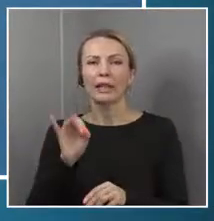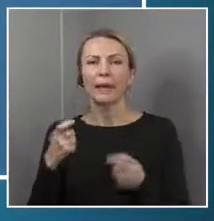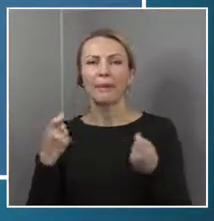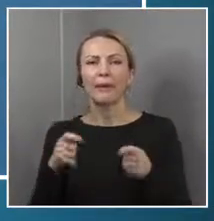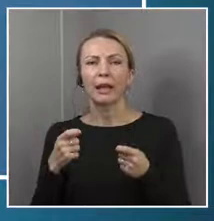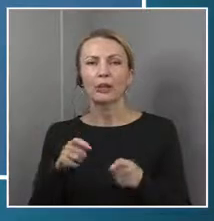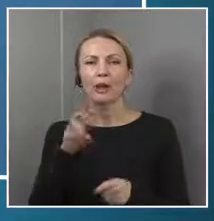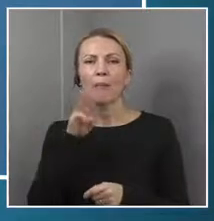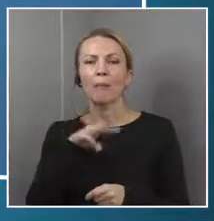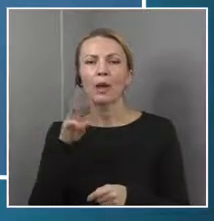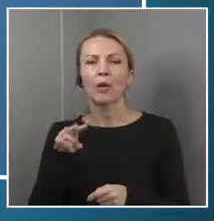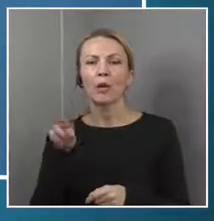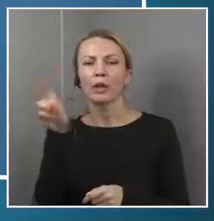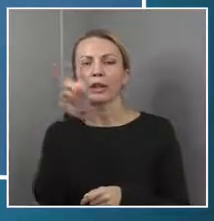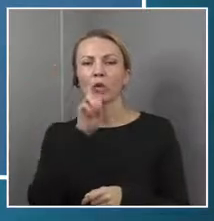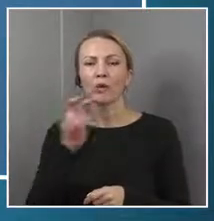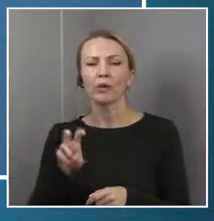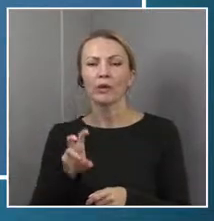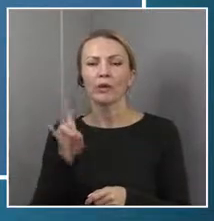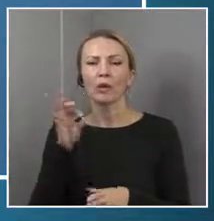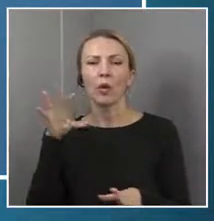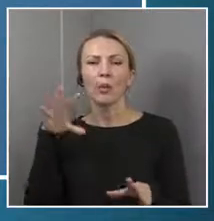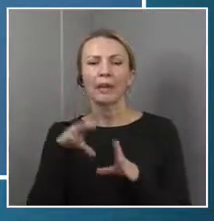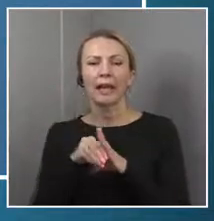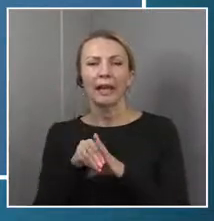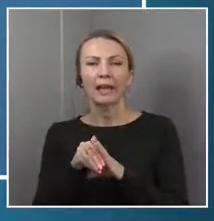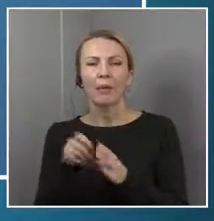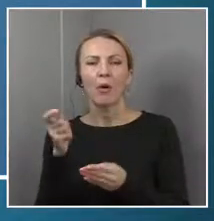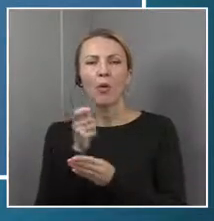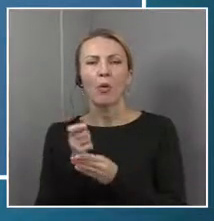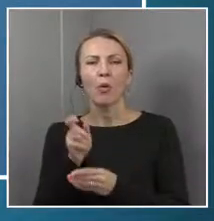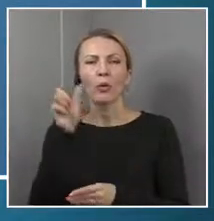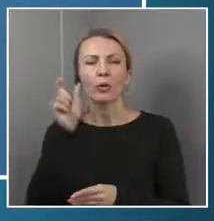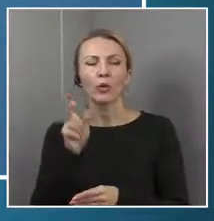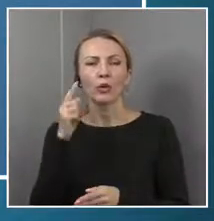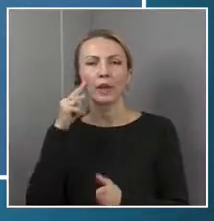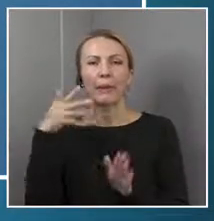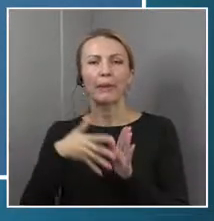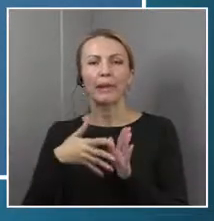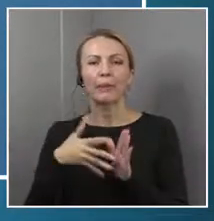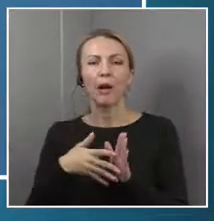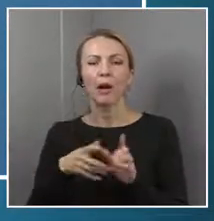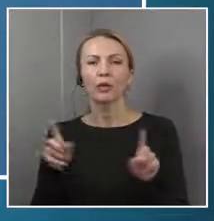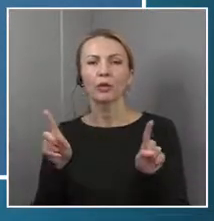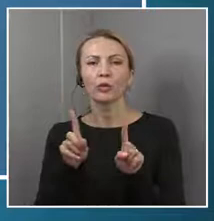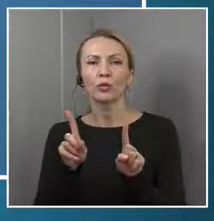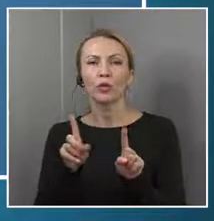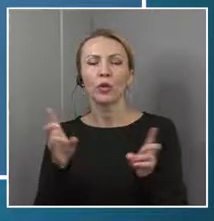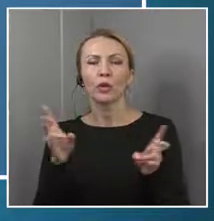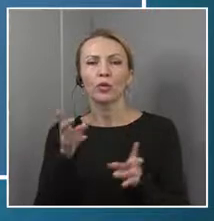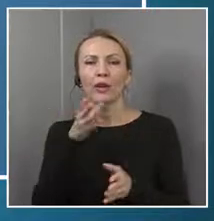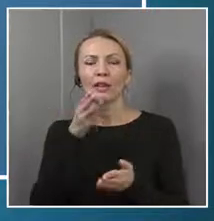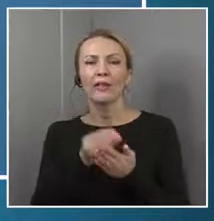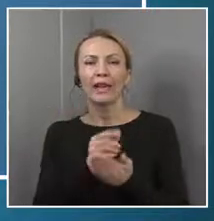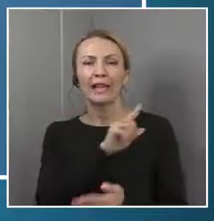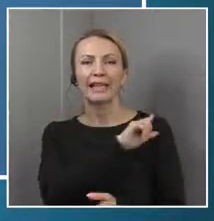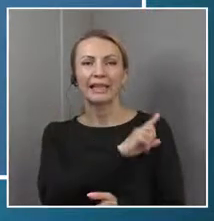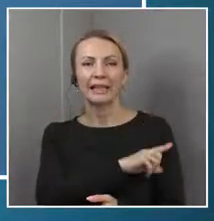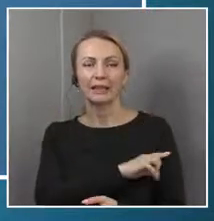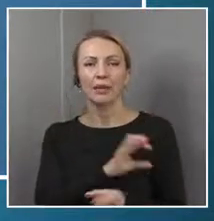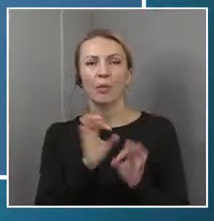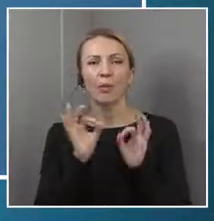that they have no chance to enter this market, because this art market is